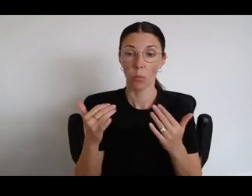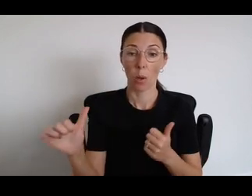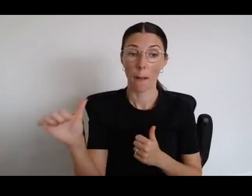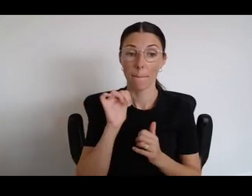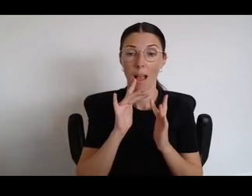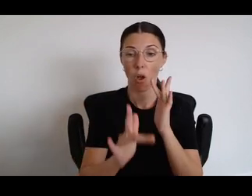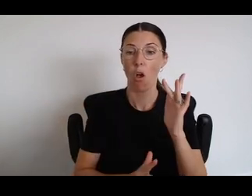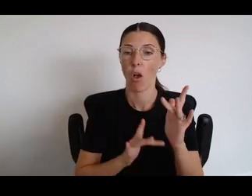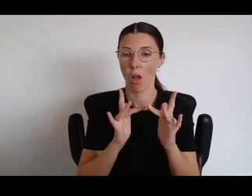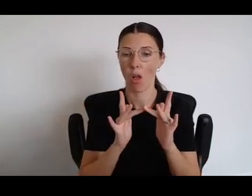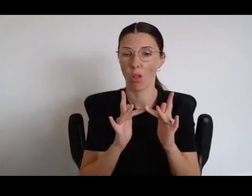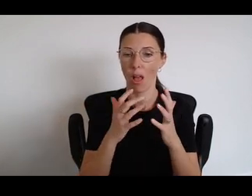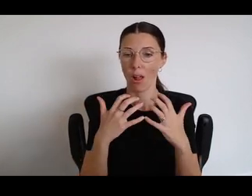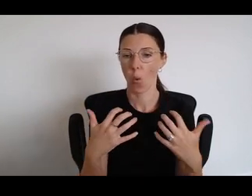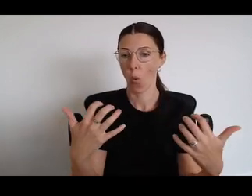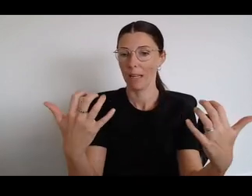audience.